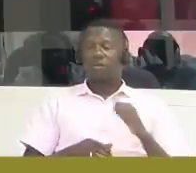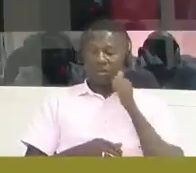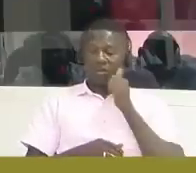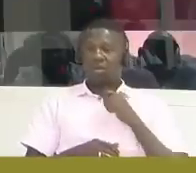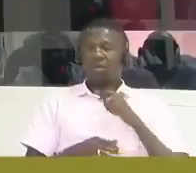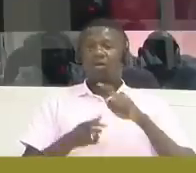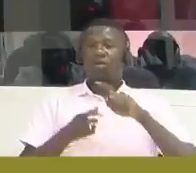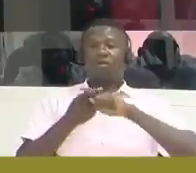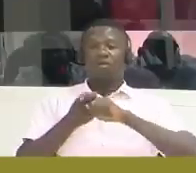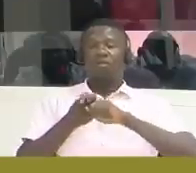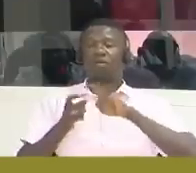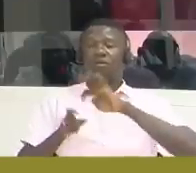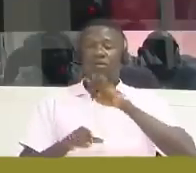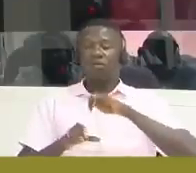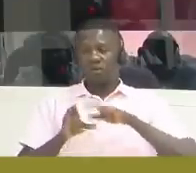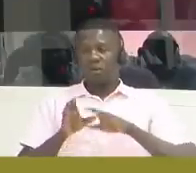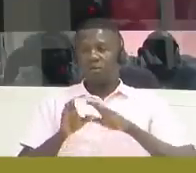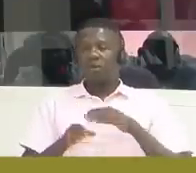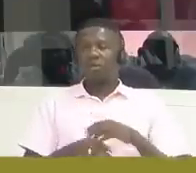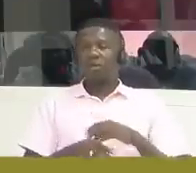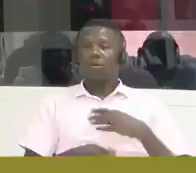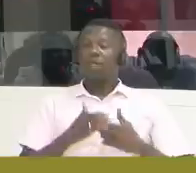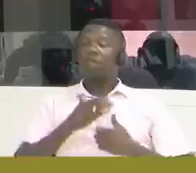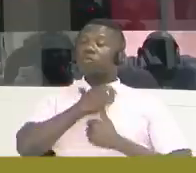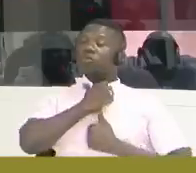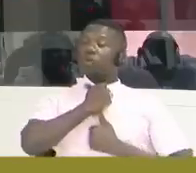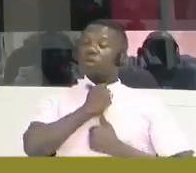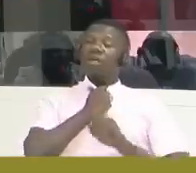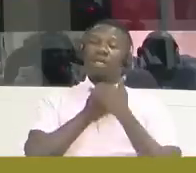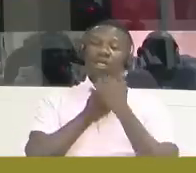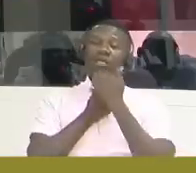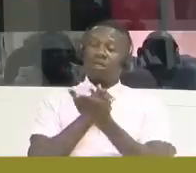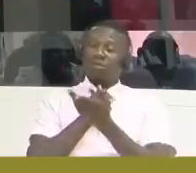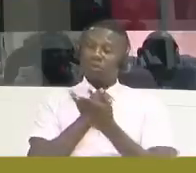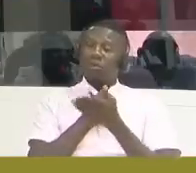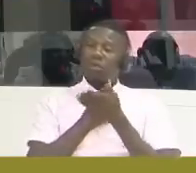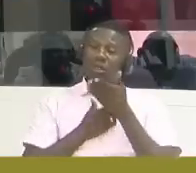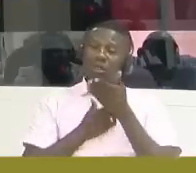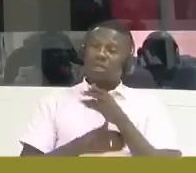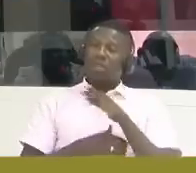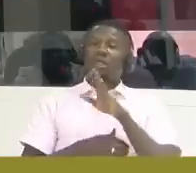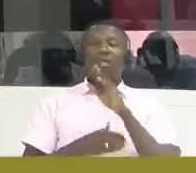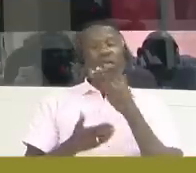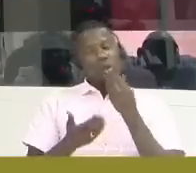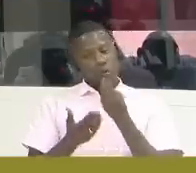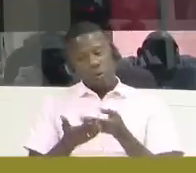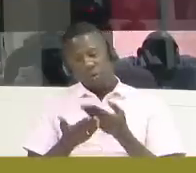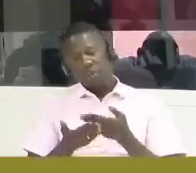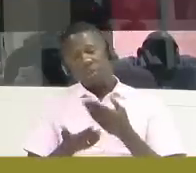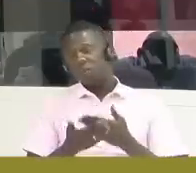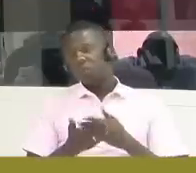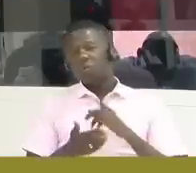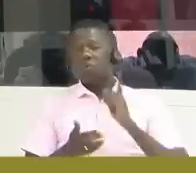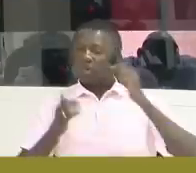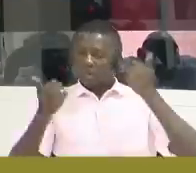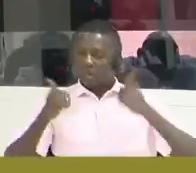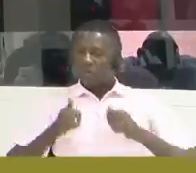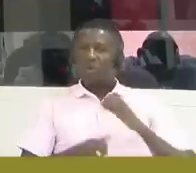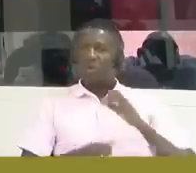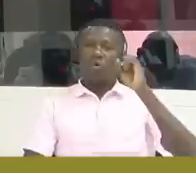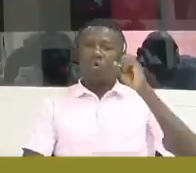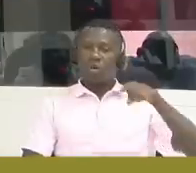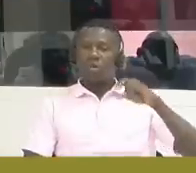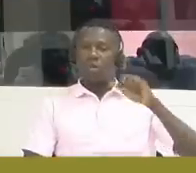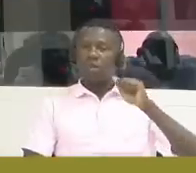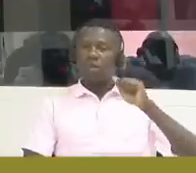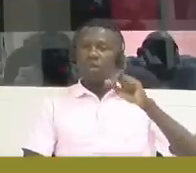me. I scolded at him. I asked him, tell me, what's happening with Omar? Is he dead?